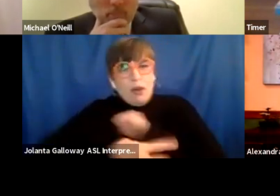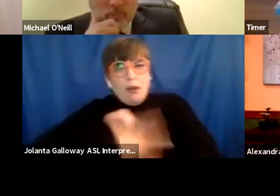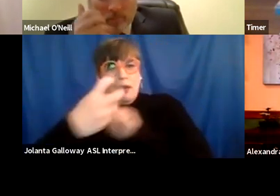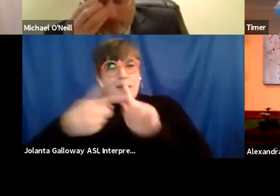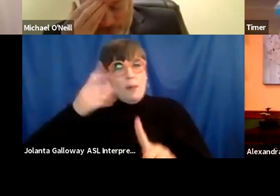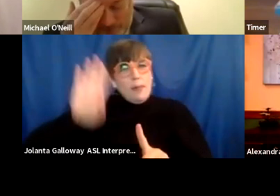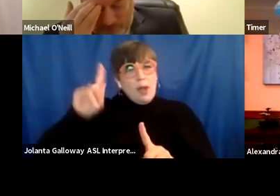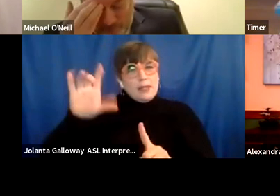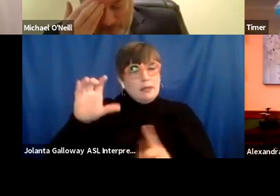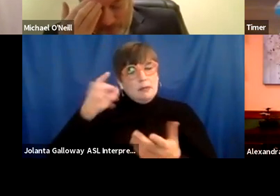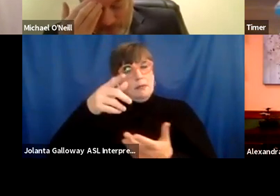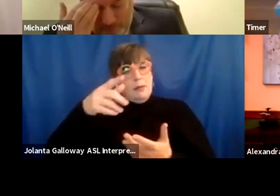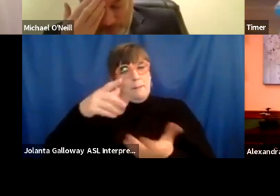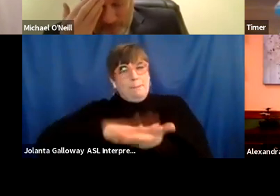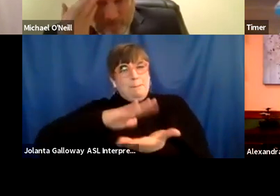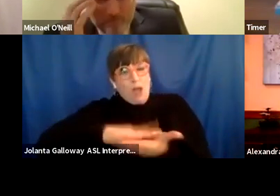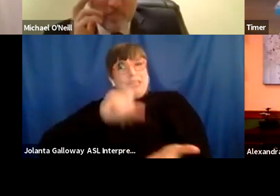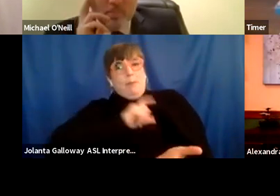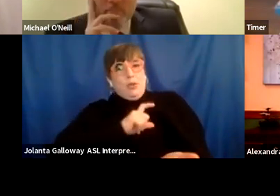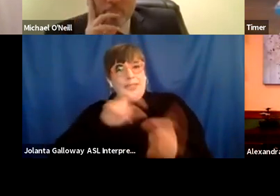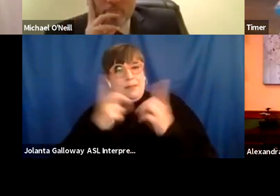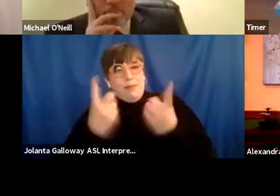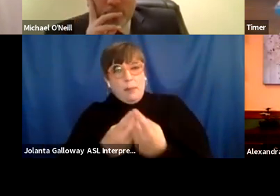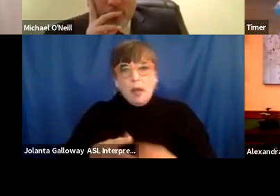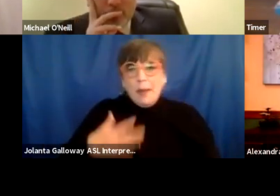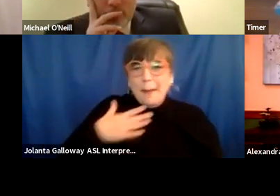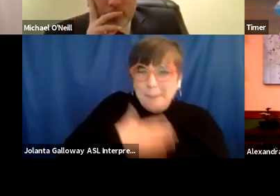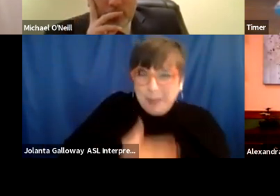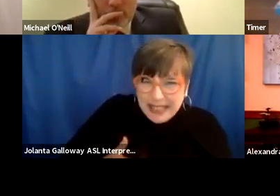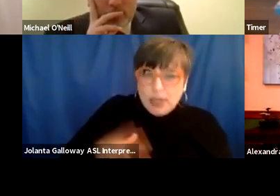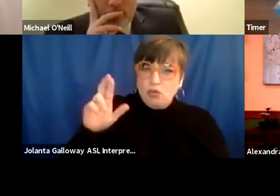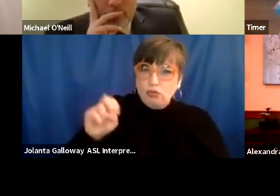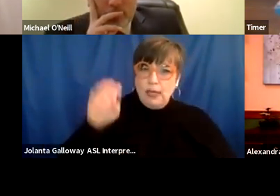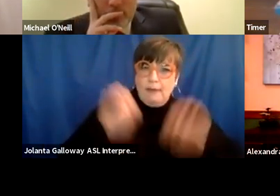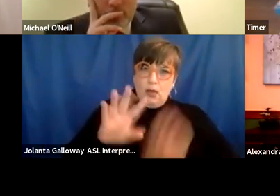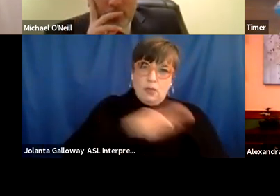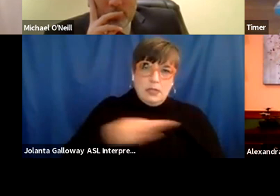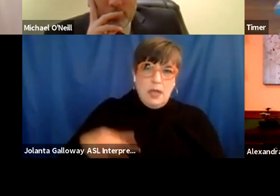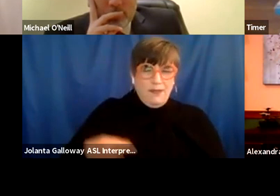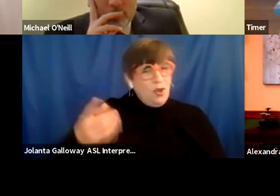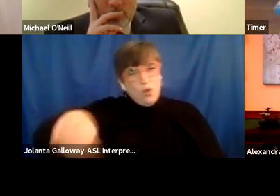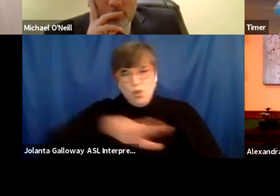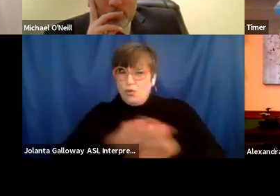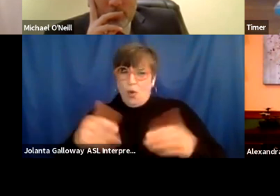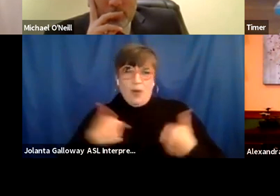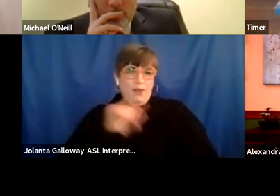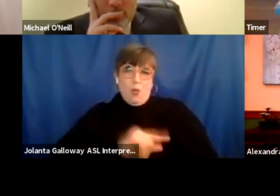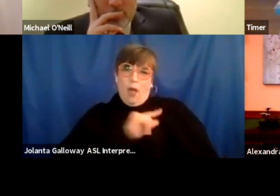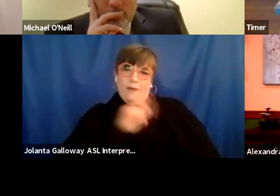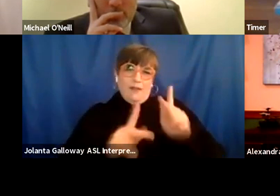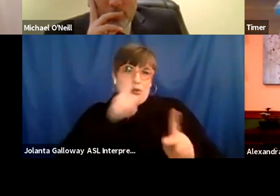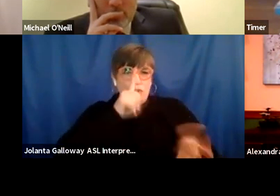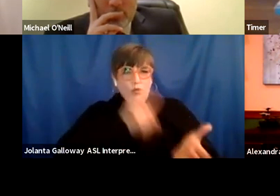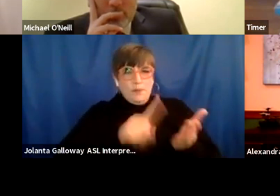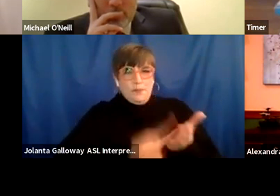Department. Reevaluate your central office staff so that you have people who are qualified and want to support schools to succeed, rather